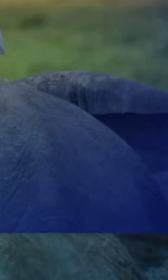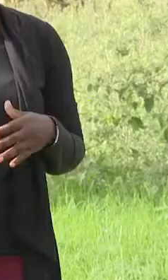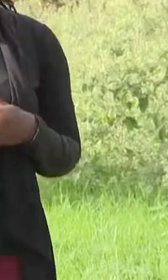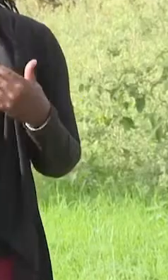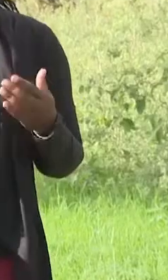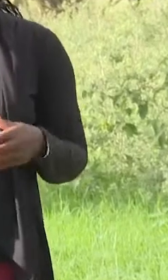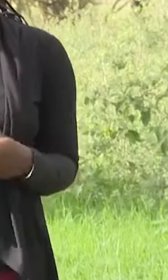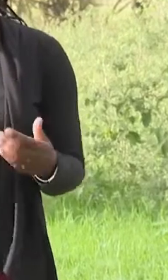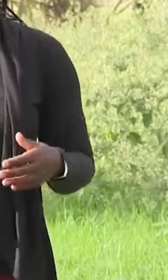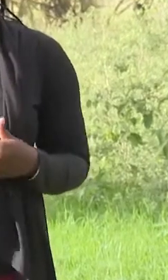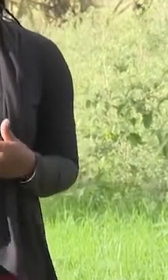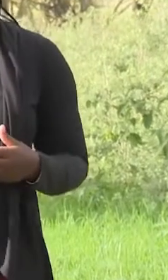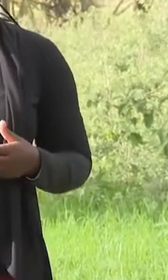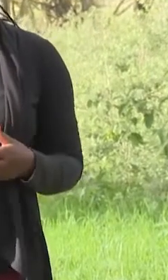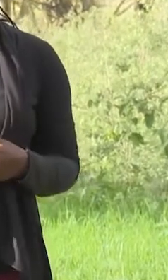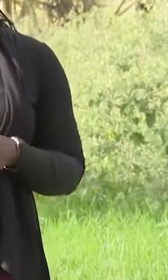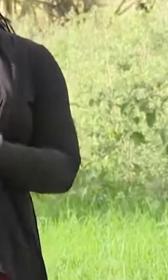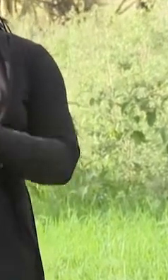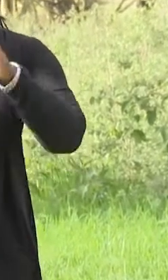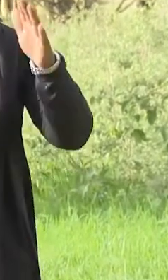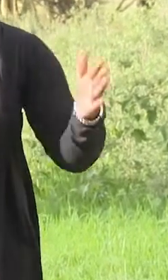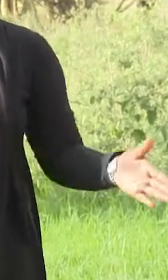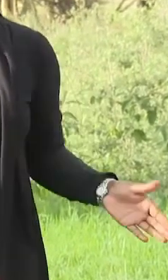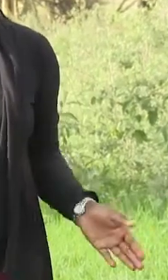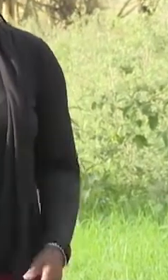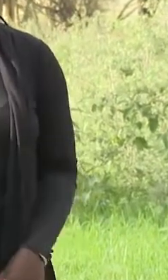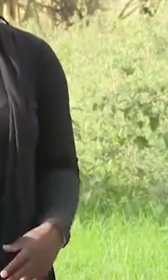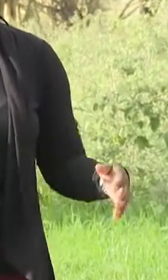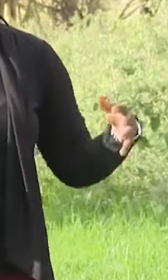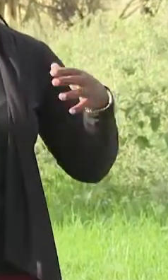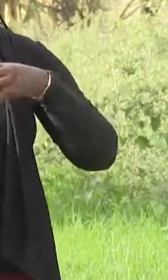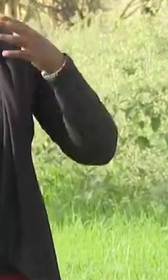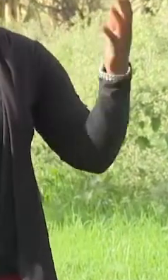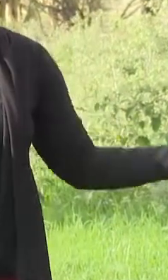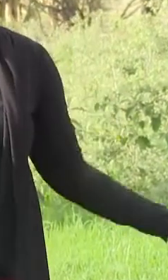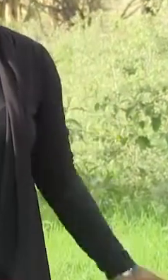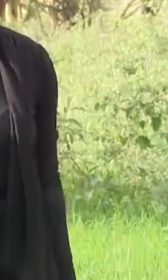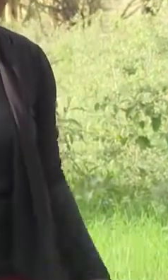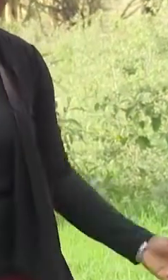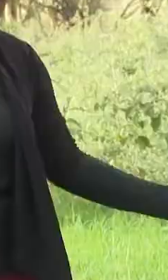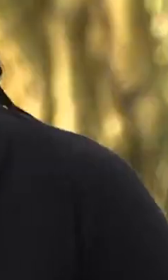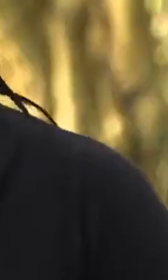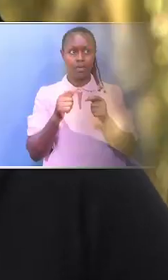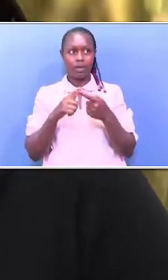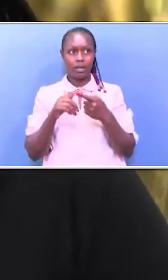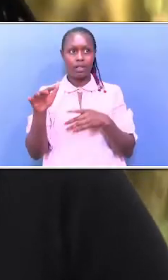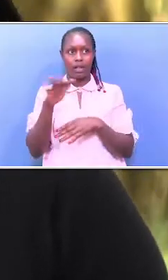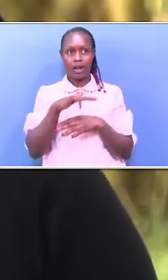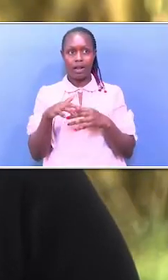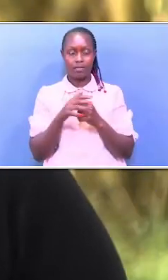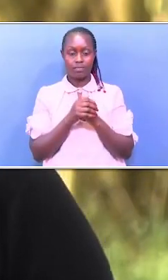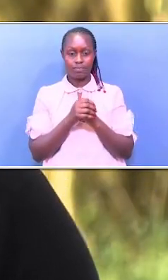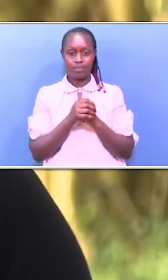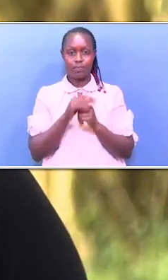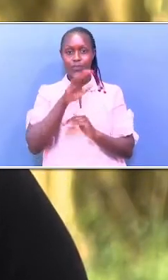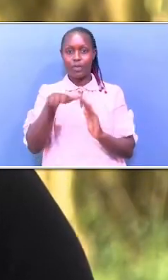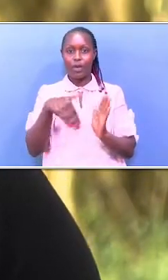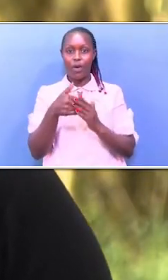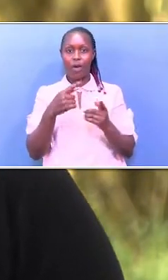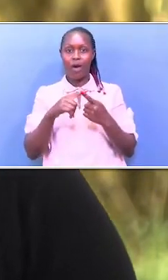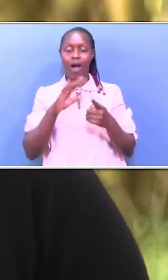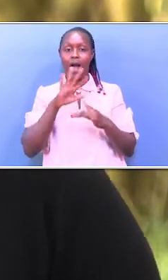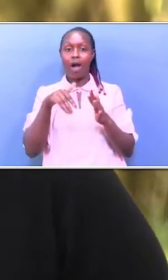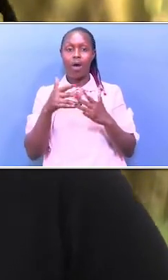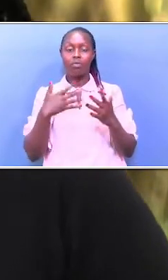just over 40 years, with conservationists worried of the decline. All the vultures are endangered,